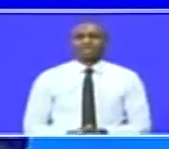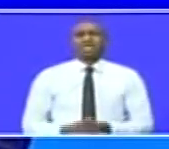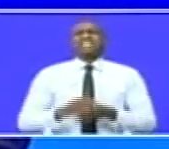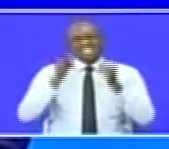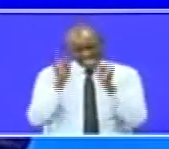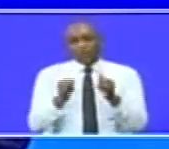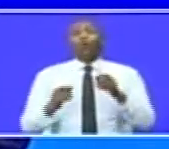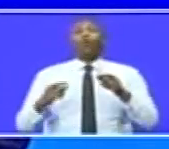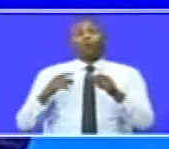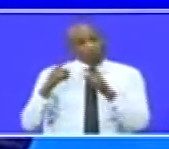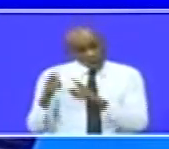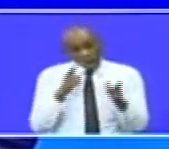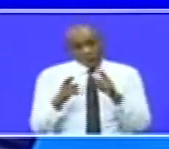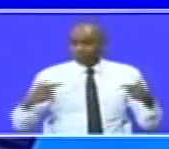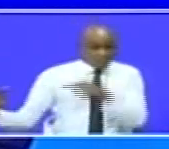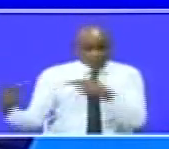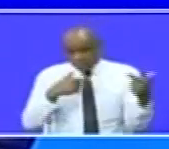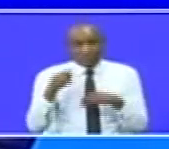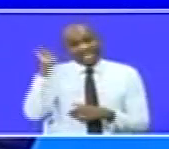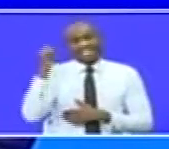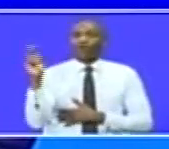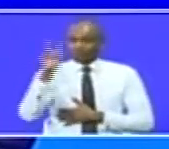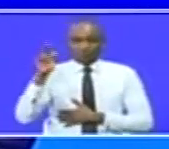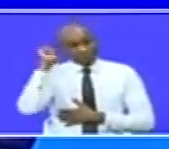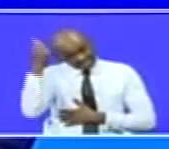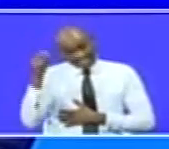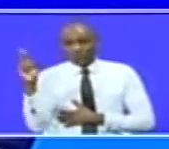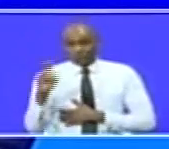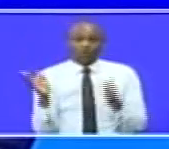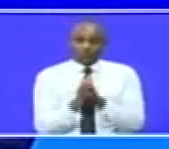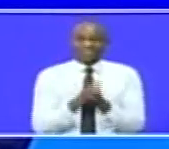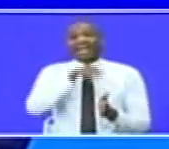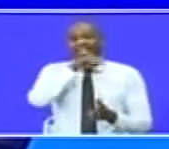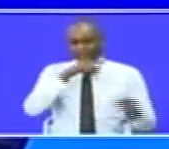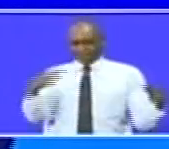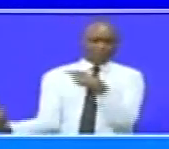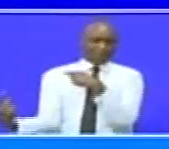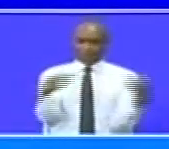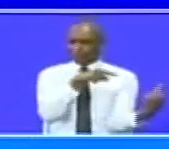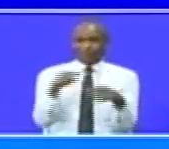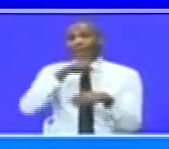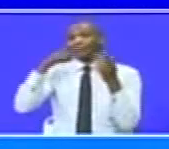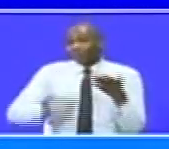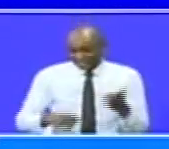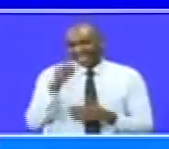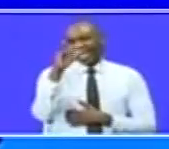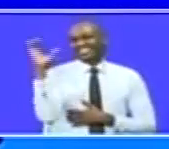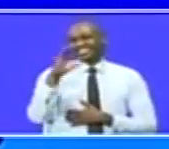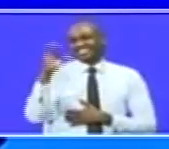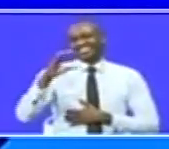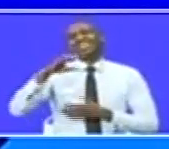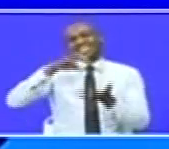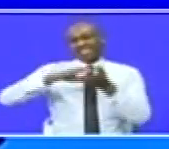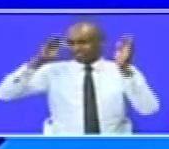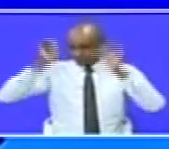A fresh war of words has erupted between Kenyan President Uhuru Kenyatta and opposition leader Raila Odinga over the ICC case